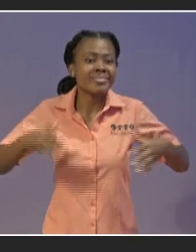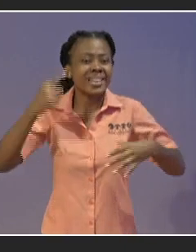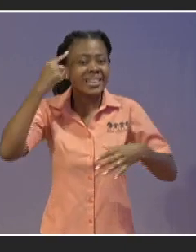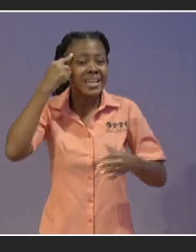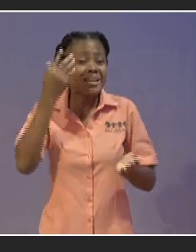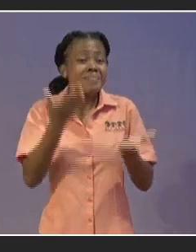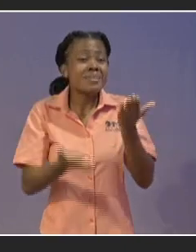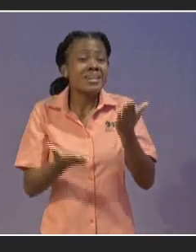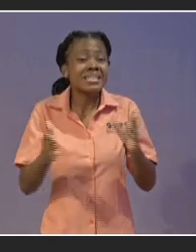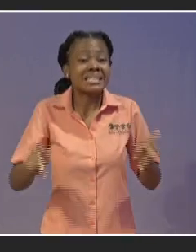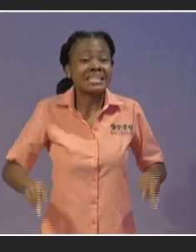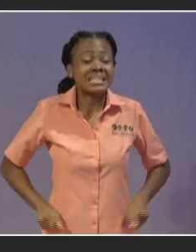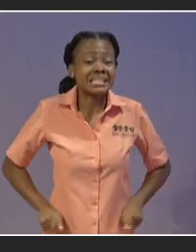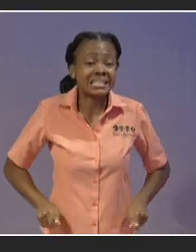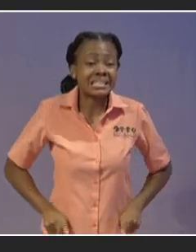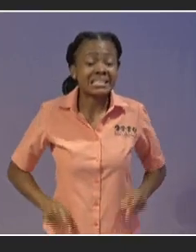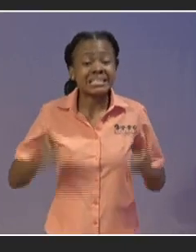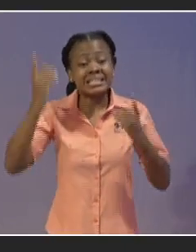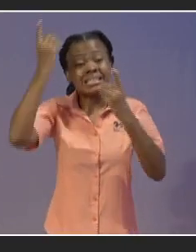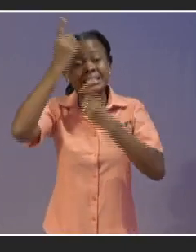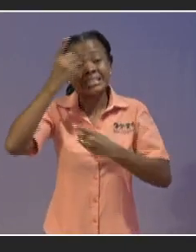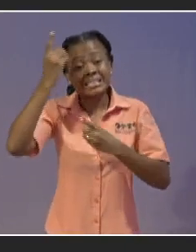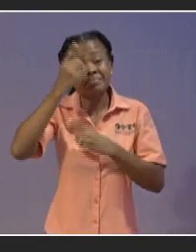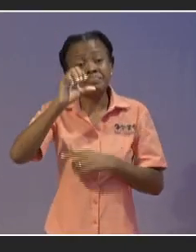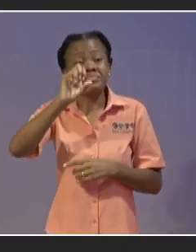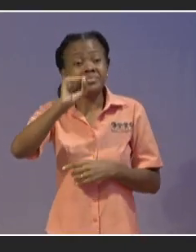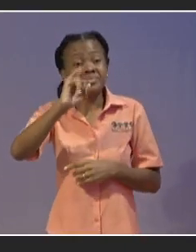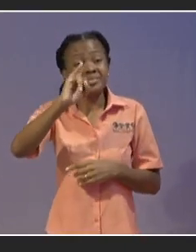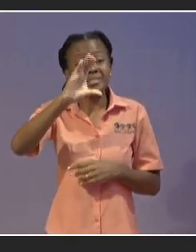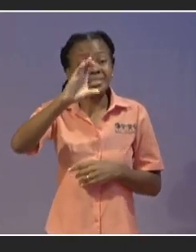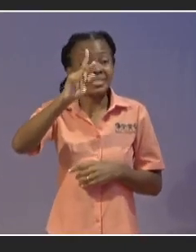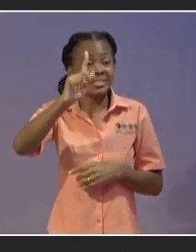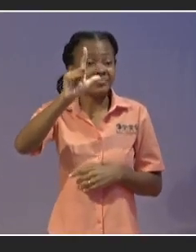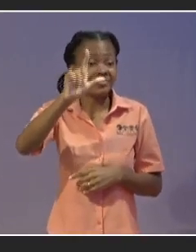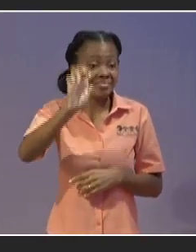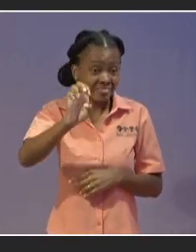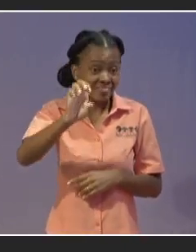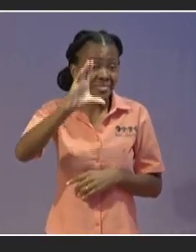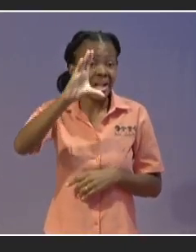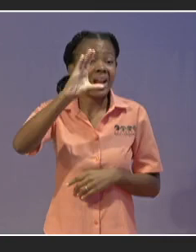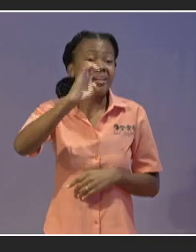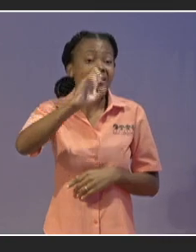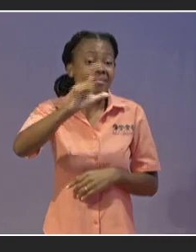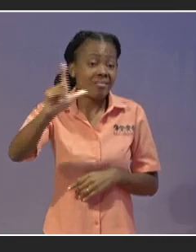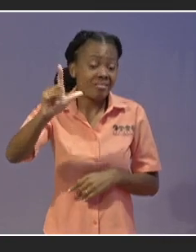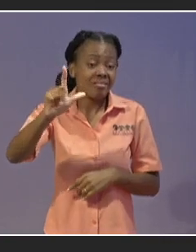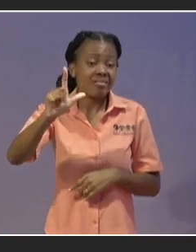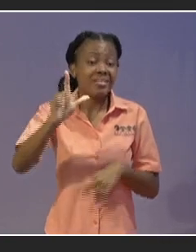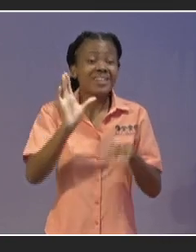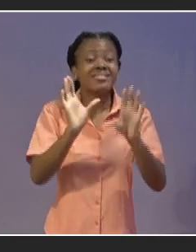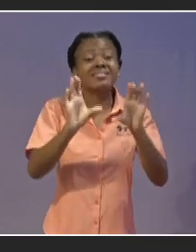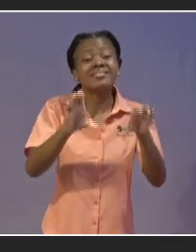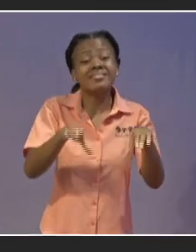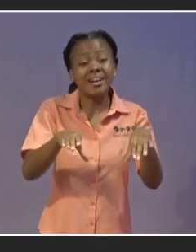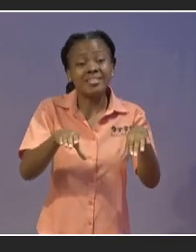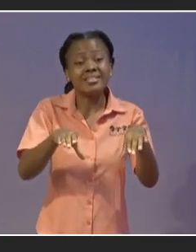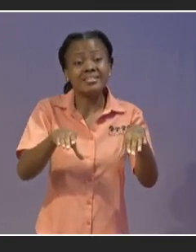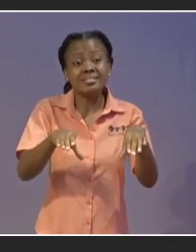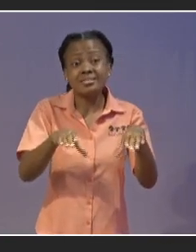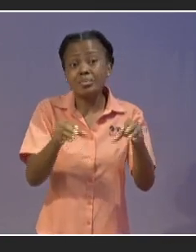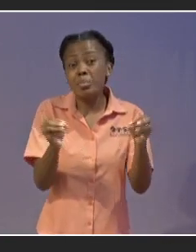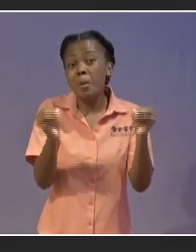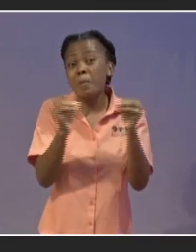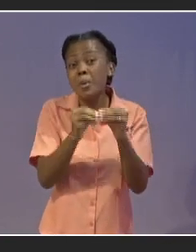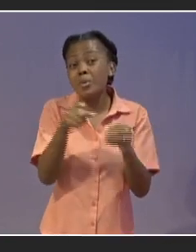cerebral palsy, thyroid disease, any syndromes whatsoever. Aside from every child, but those in particular, I want you to